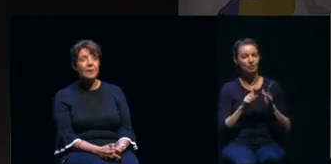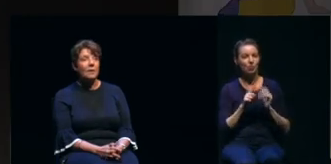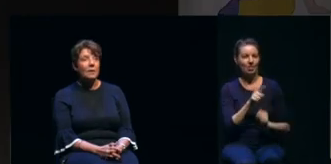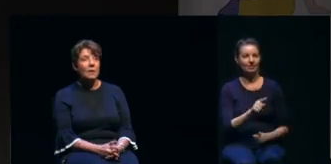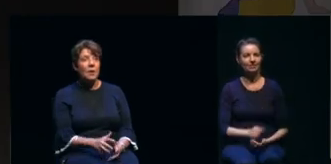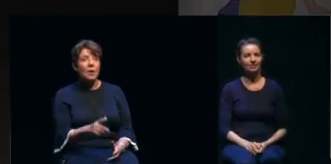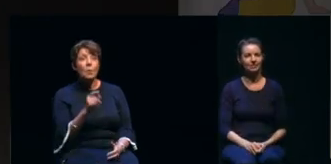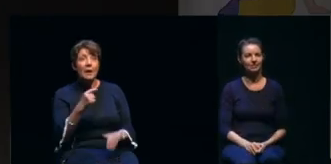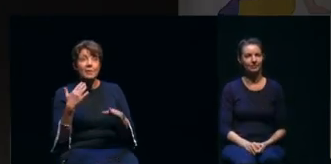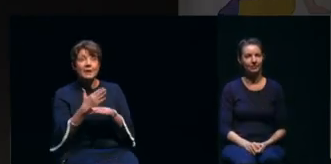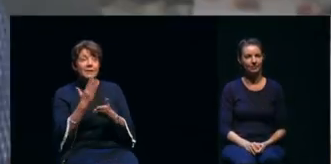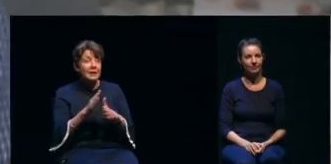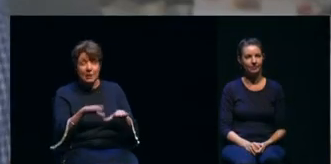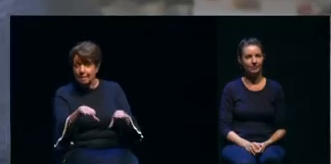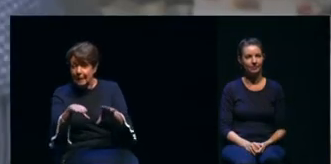up the dog's poo?